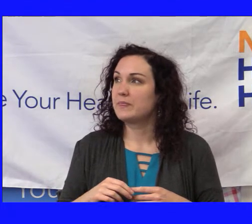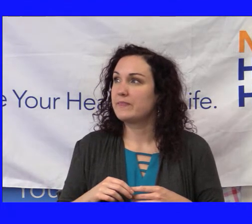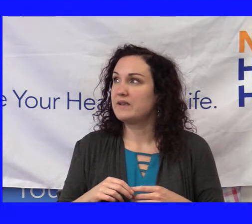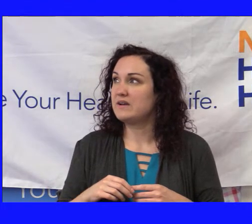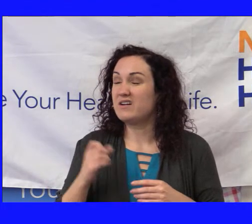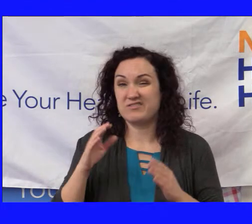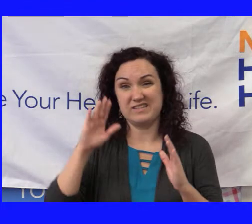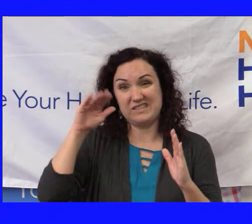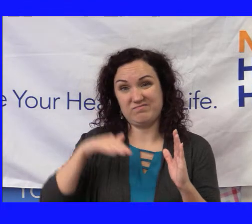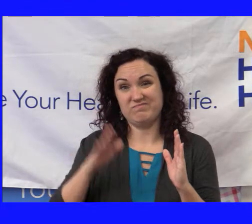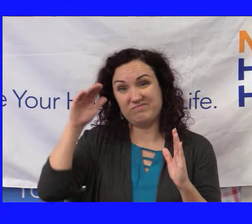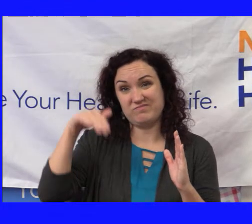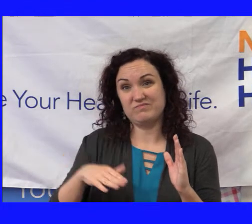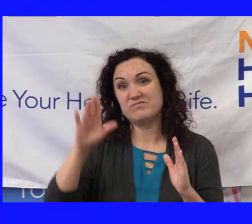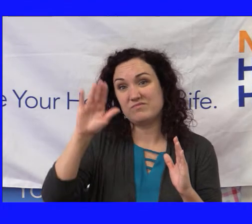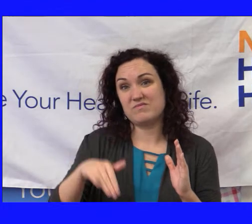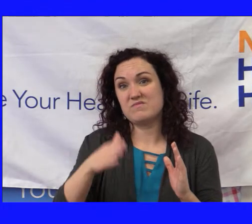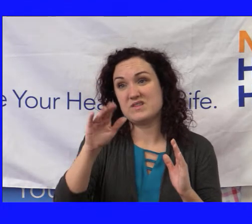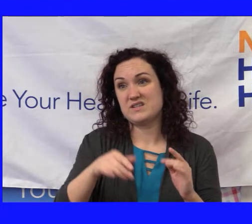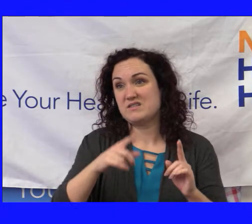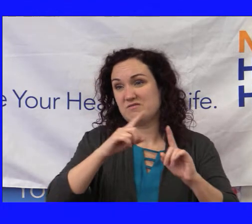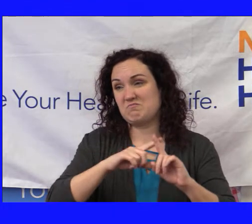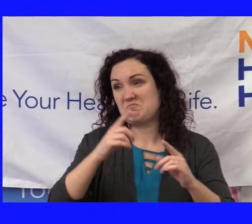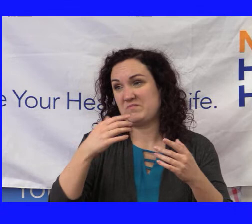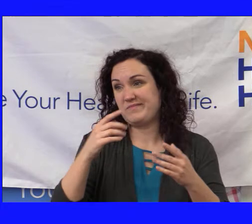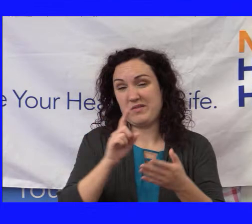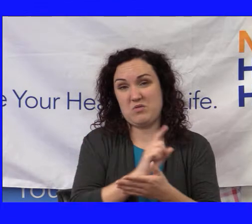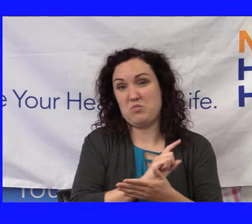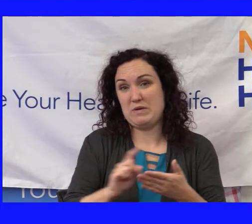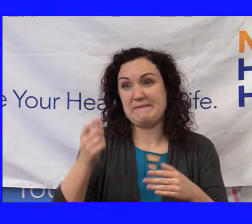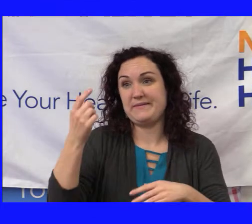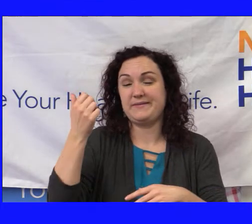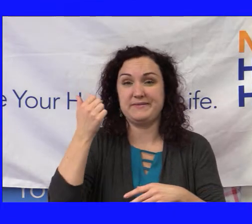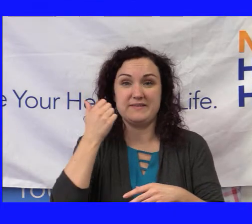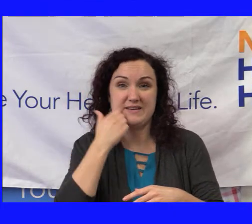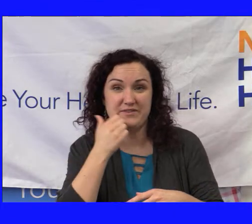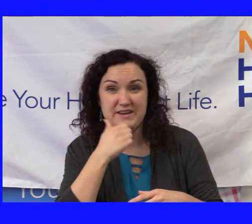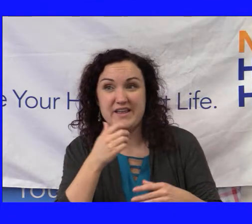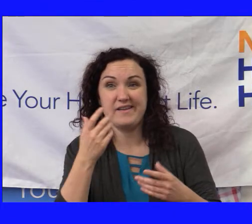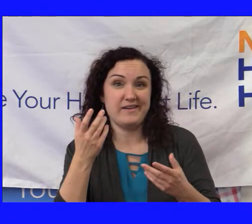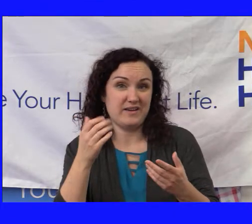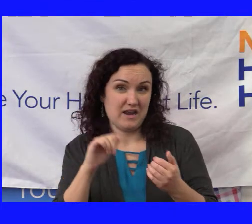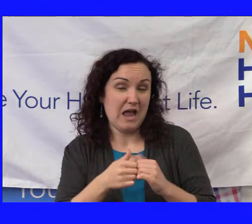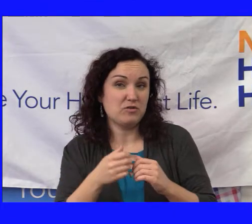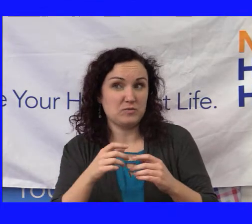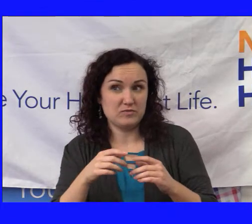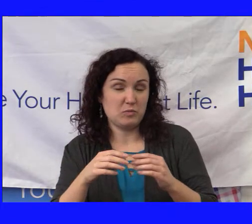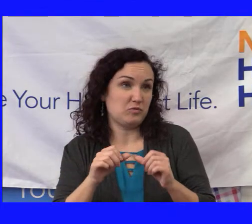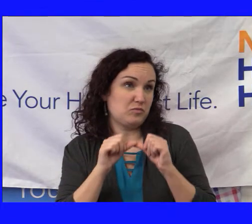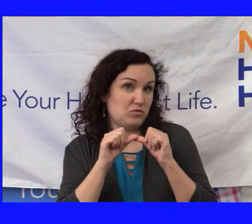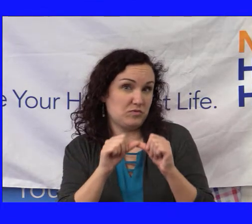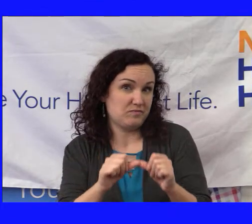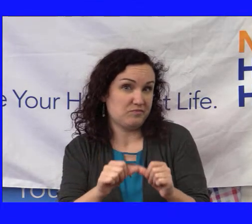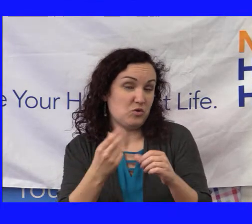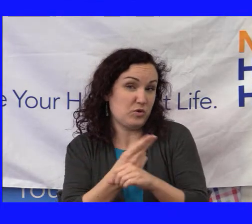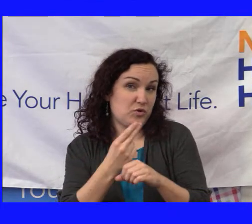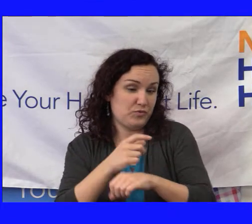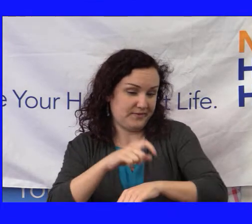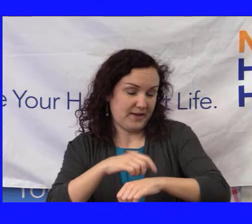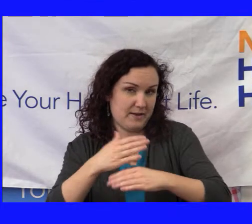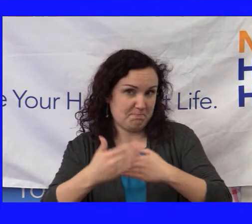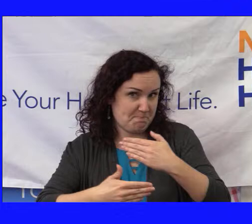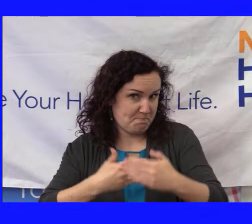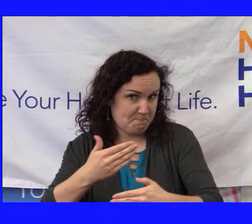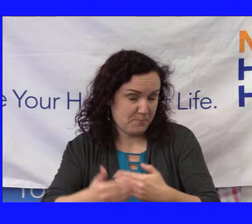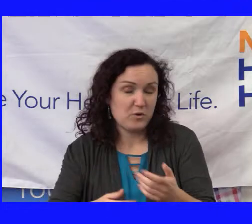fluctuating throughout the day and throughout the week. So this is something that is supposed to be used to trend over time. So we will be continuing to educate not